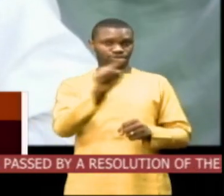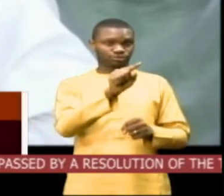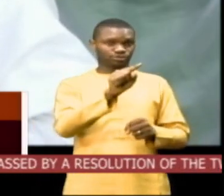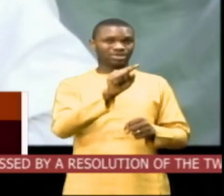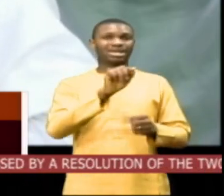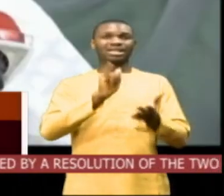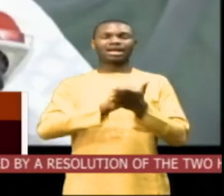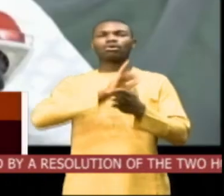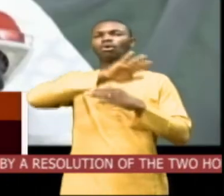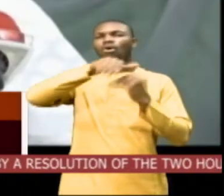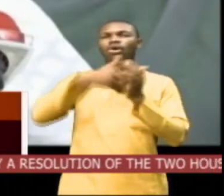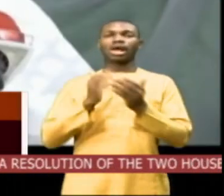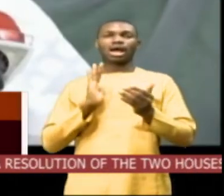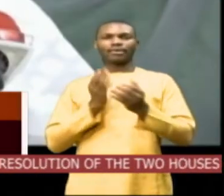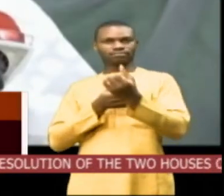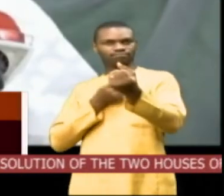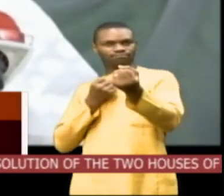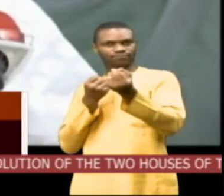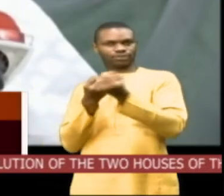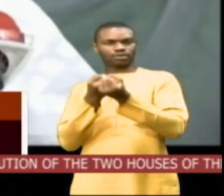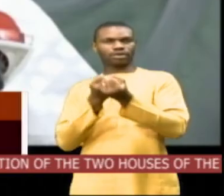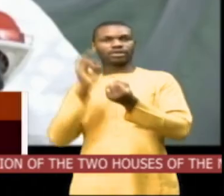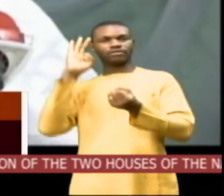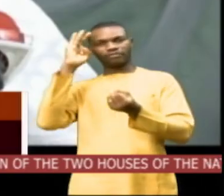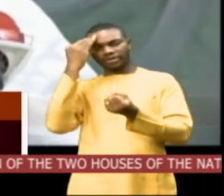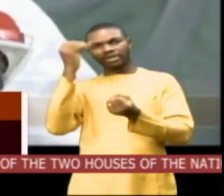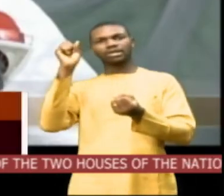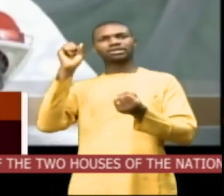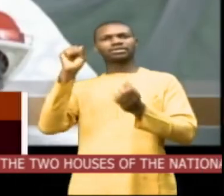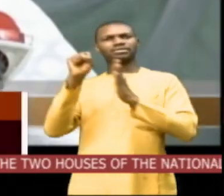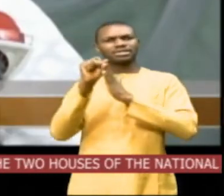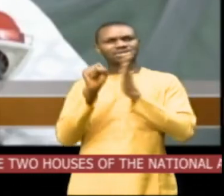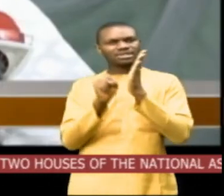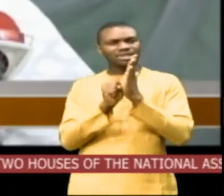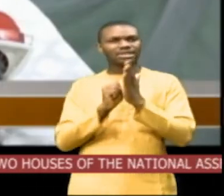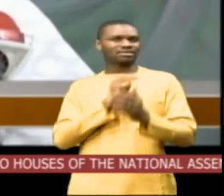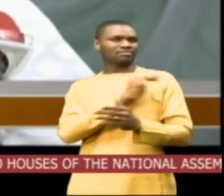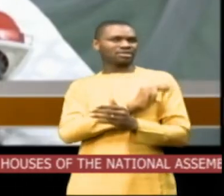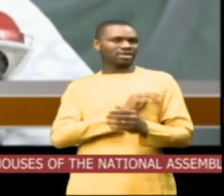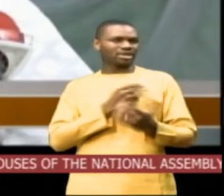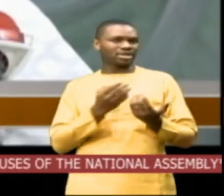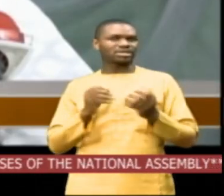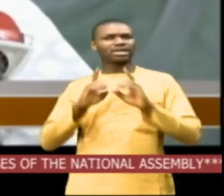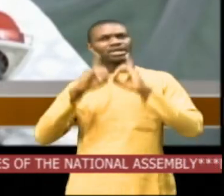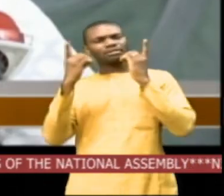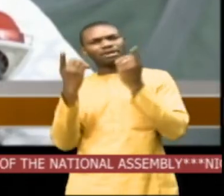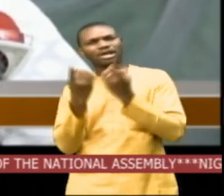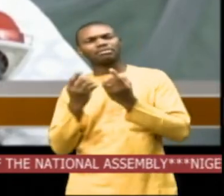their services to the nation. The lawmakers pledged to see how they can